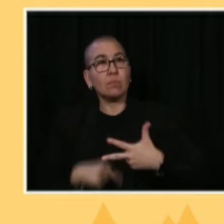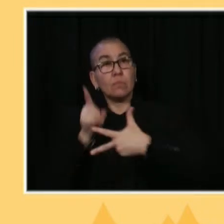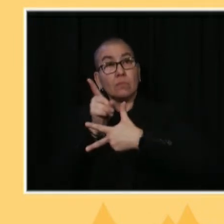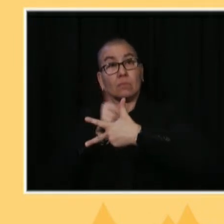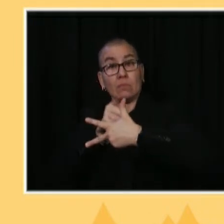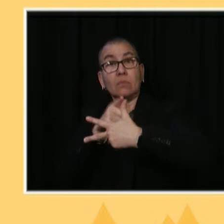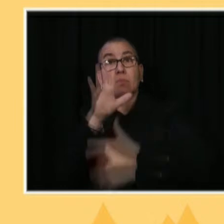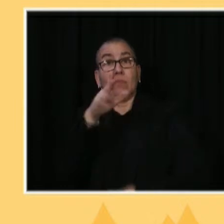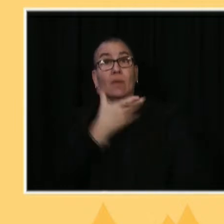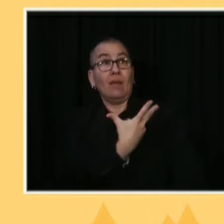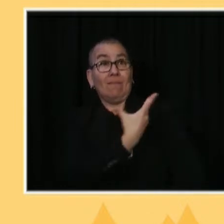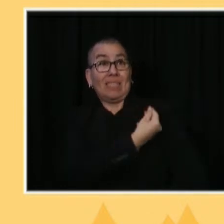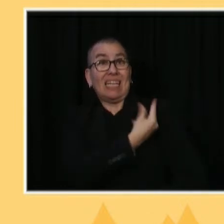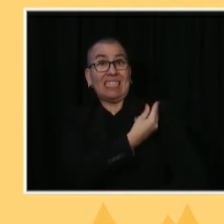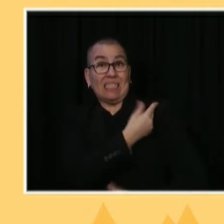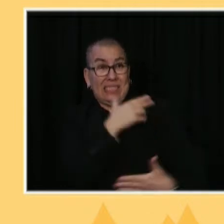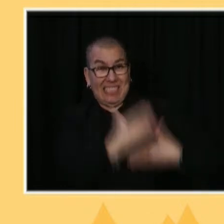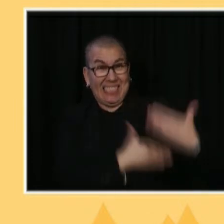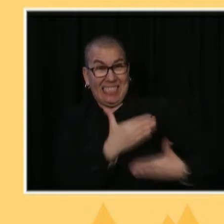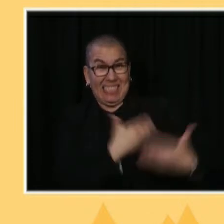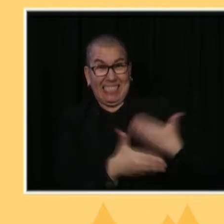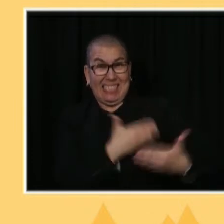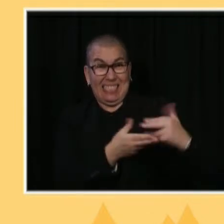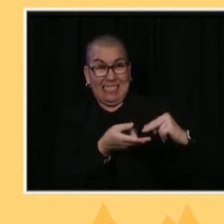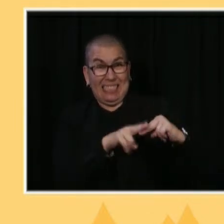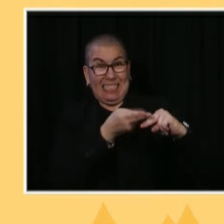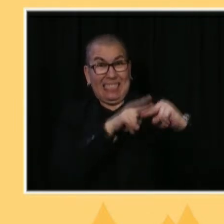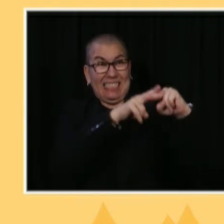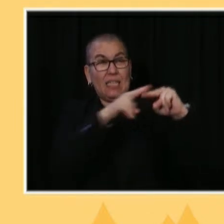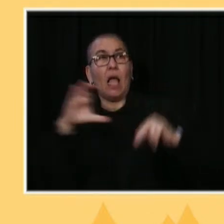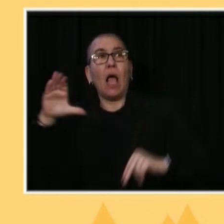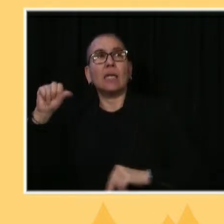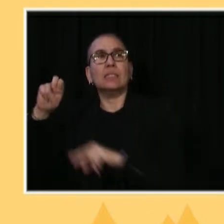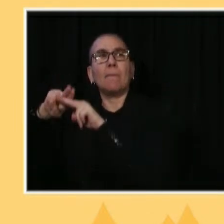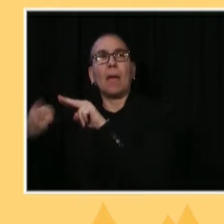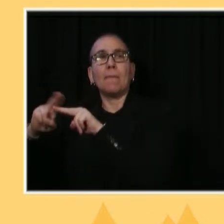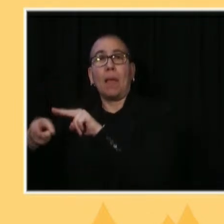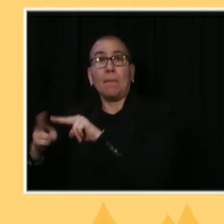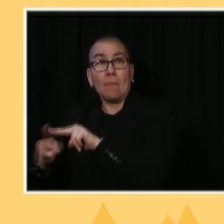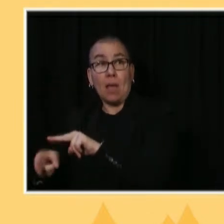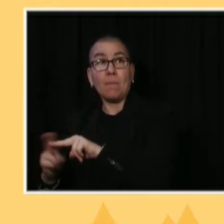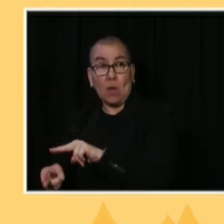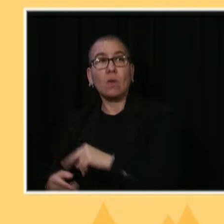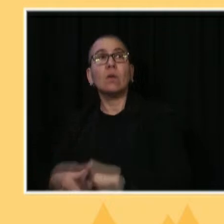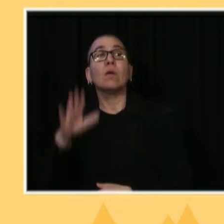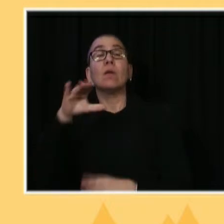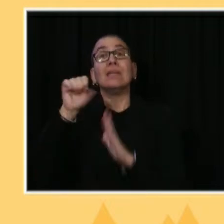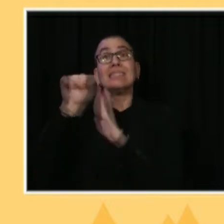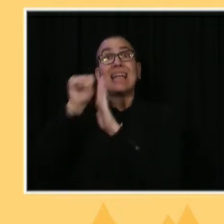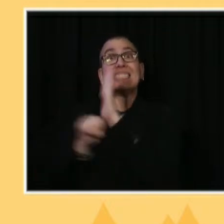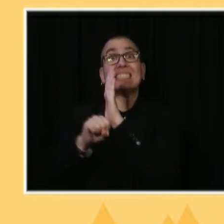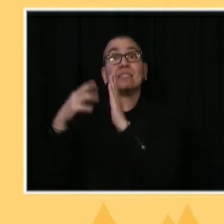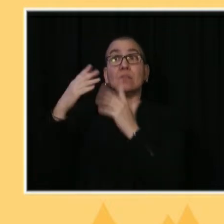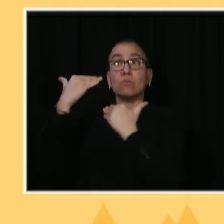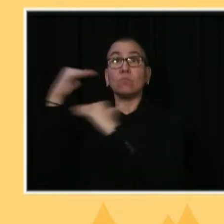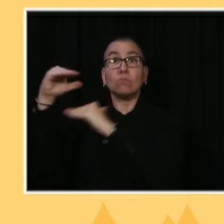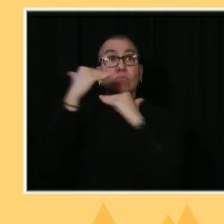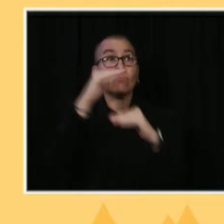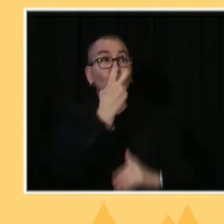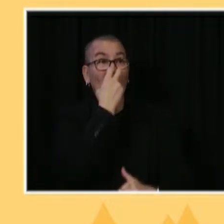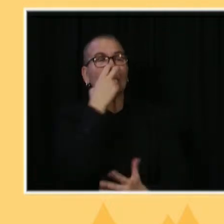statewide COVID-19 restrictions by May 28th, and we'll drop the state mask mandate by July 1st, or if we can hit